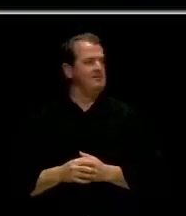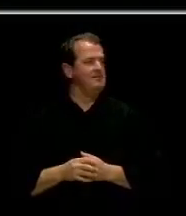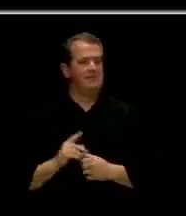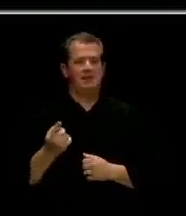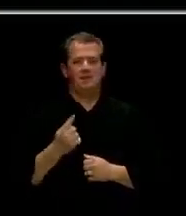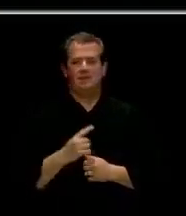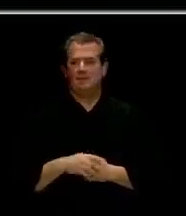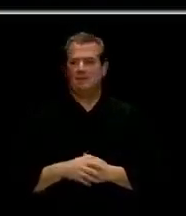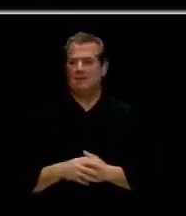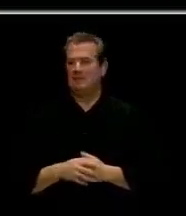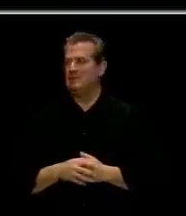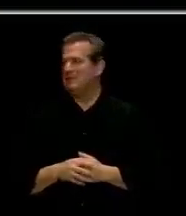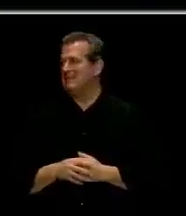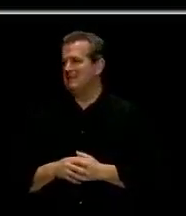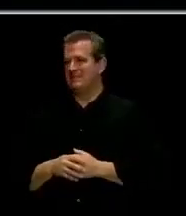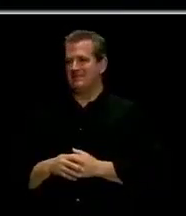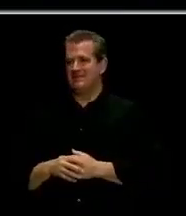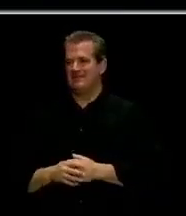up.